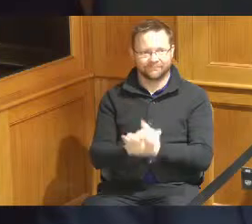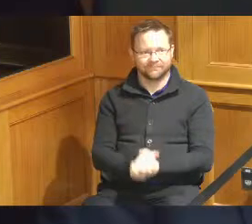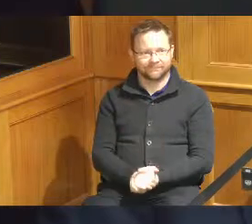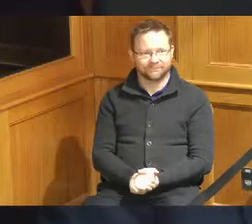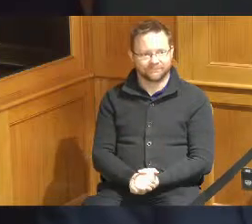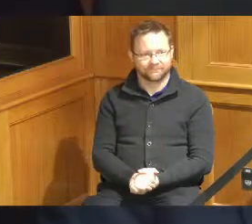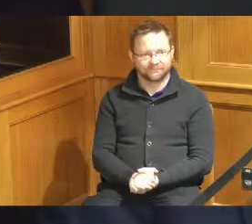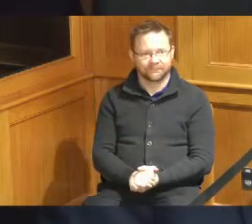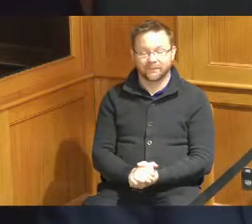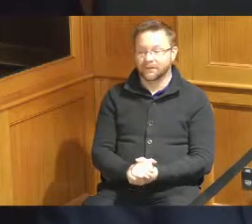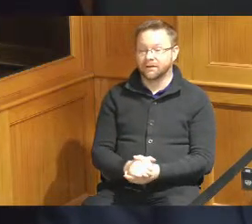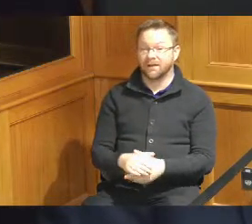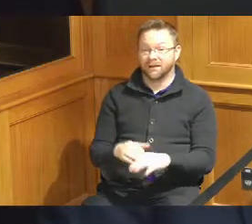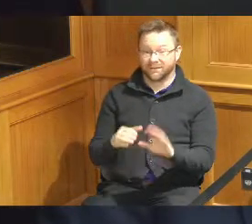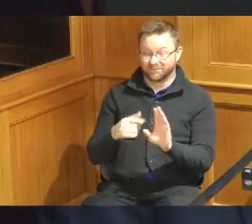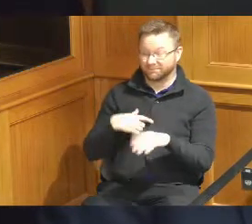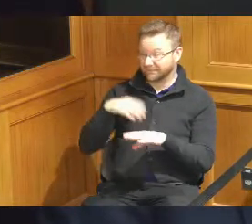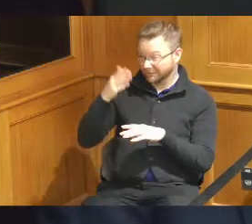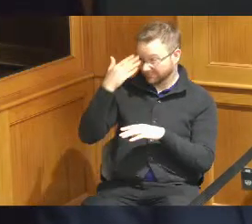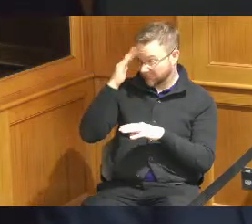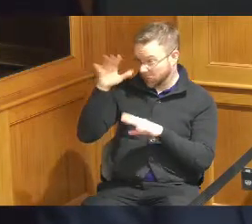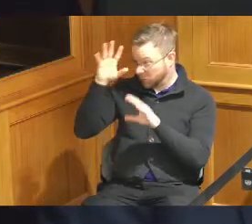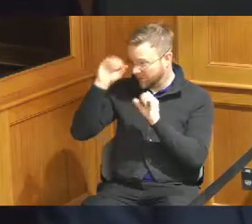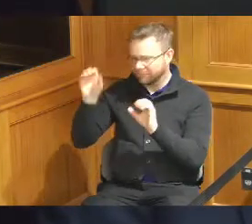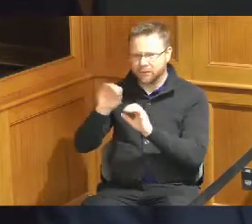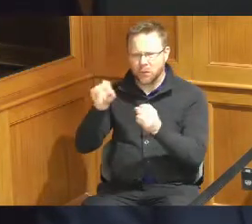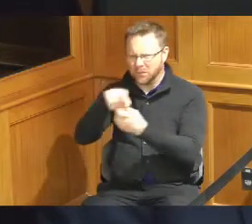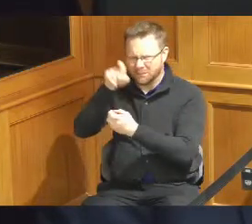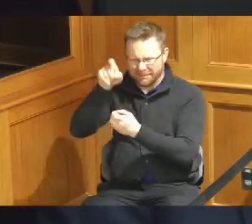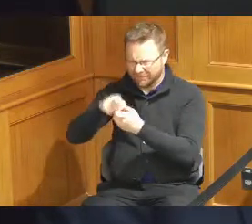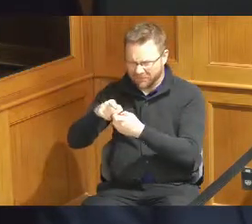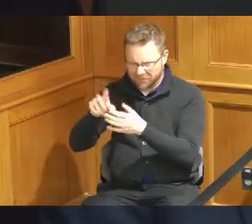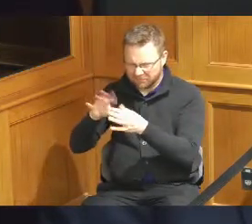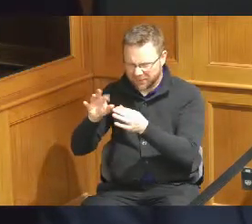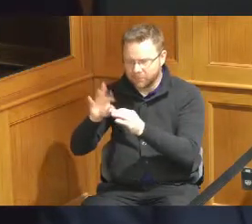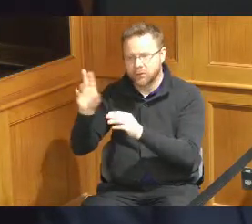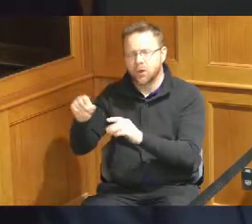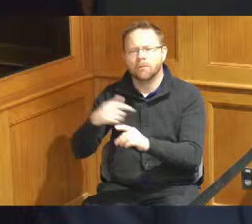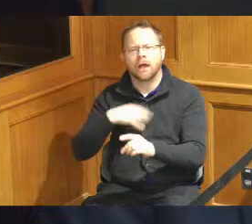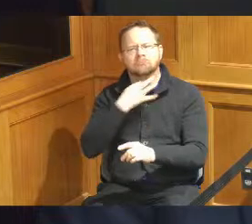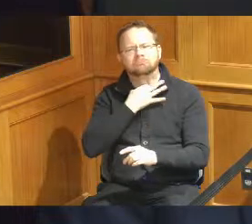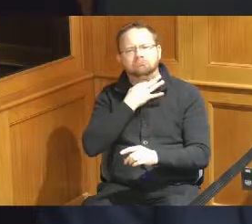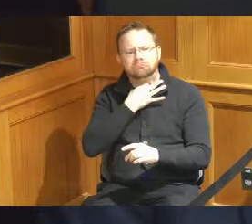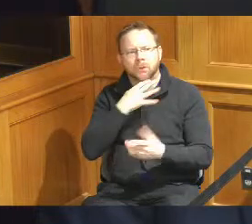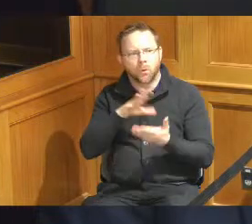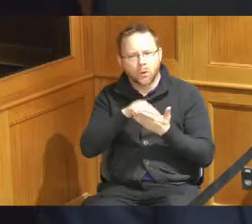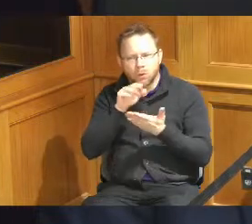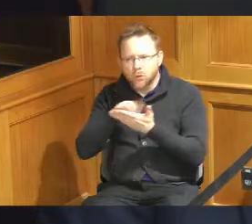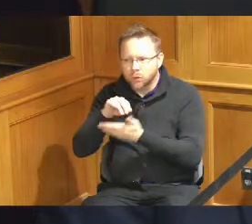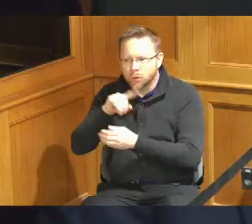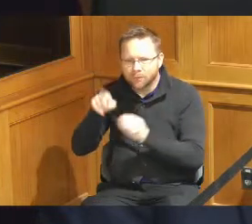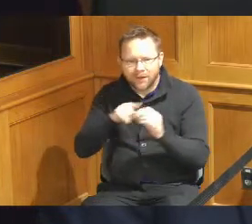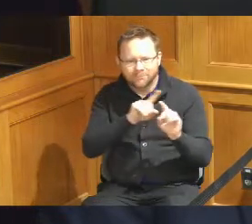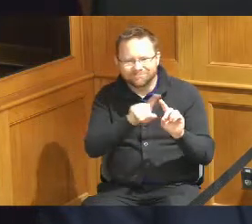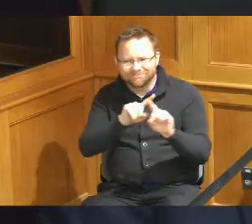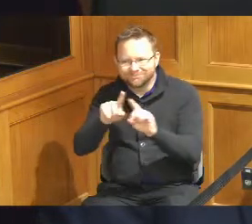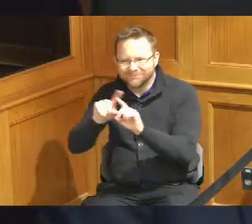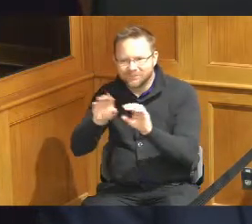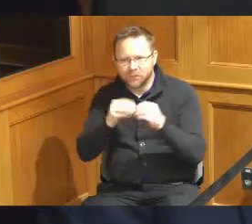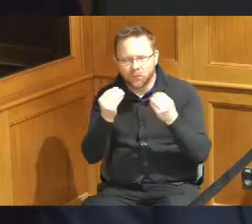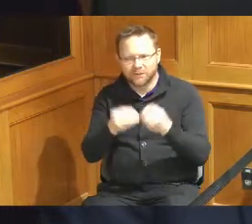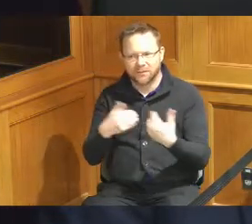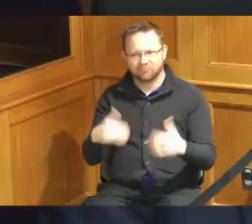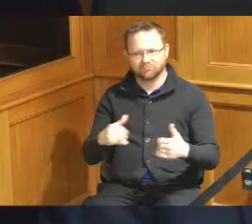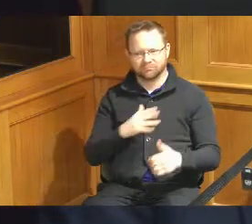So, Madam President, I don't have anything specific. I'm interested to learn about all these unique and interesting